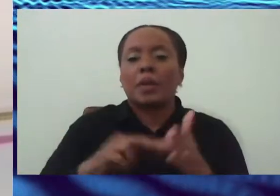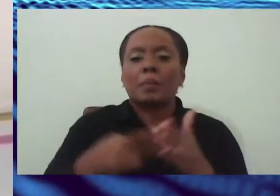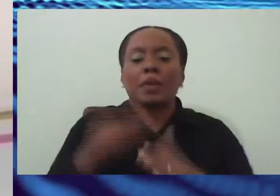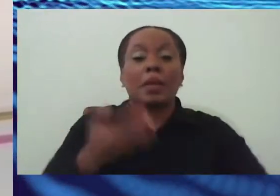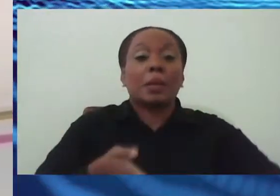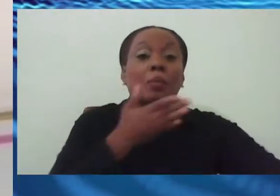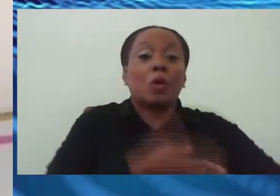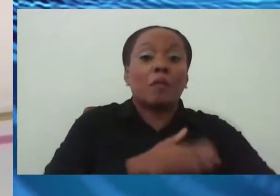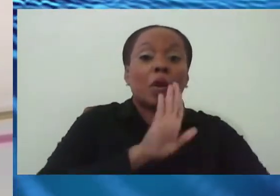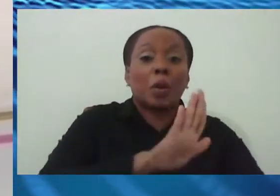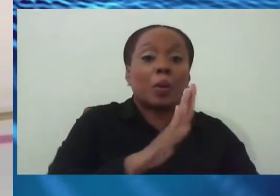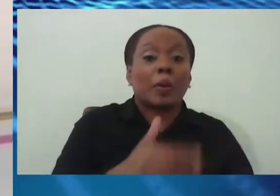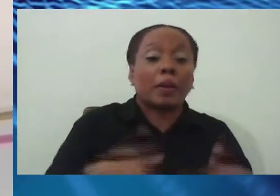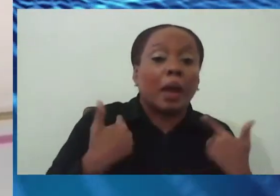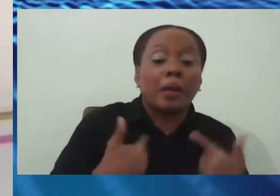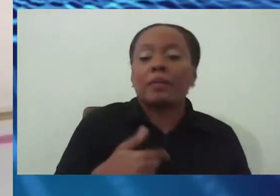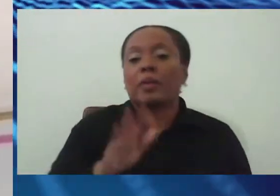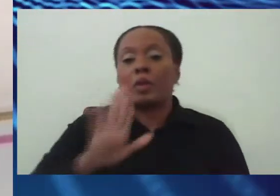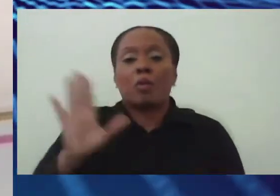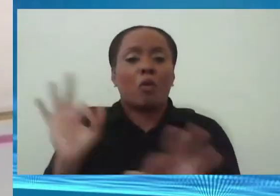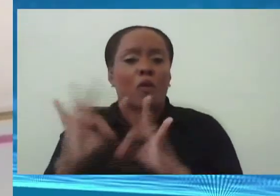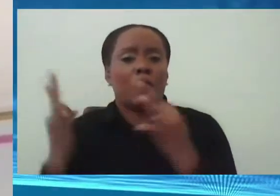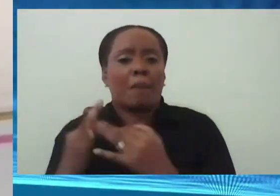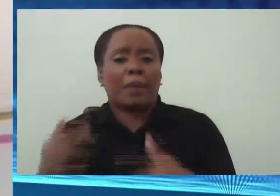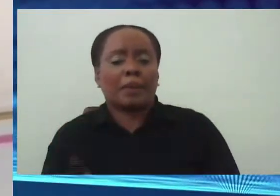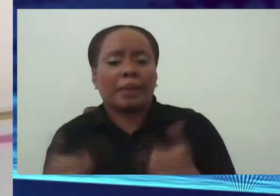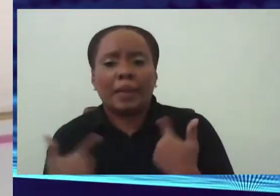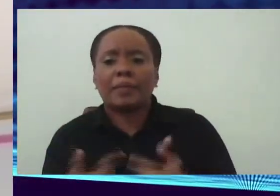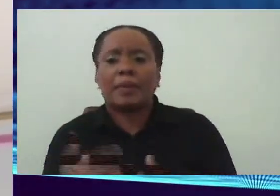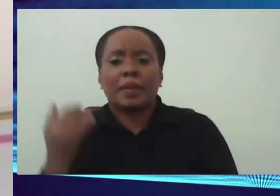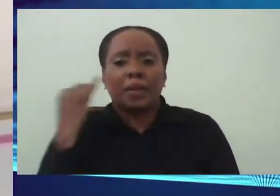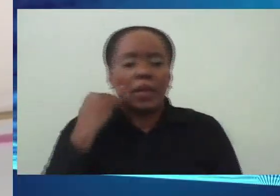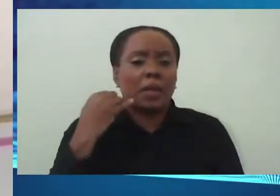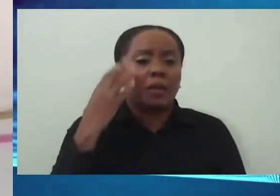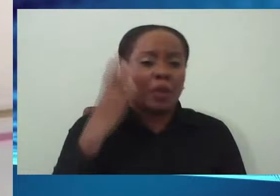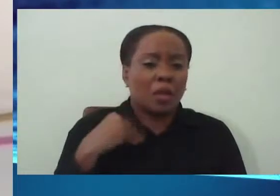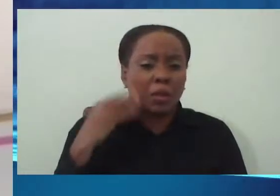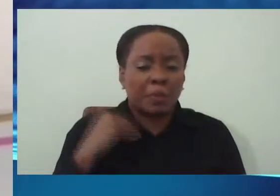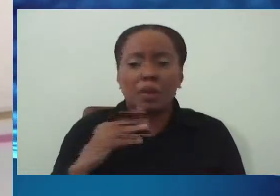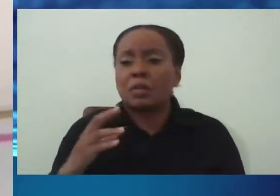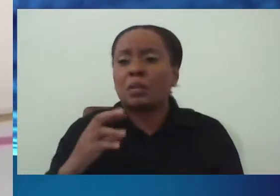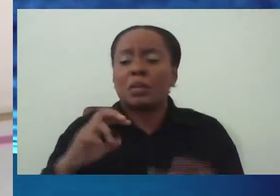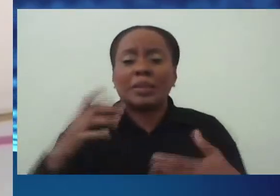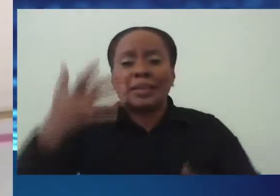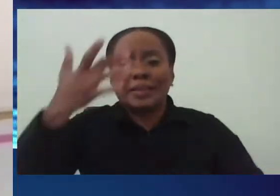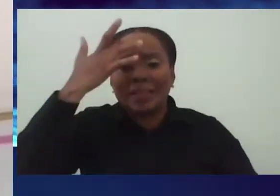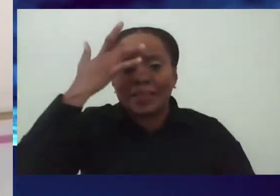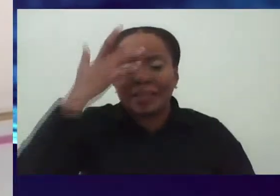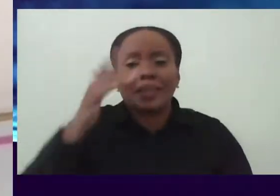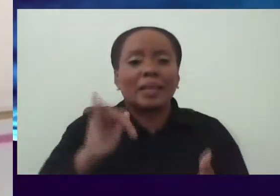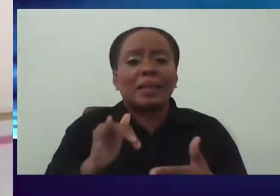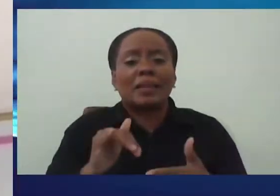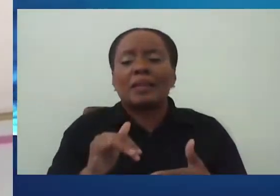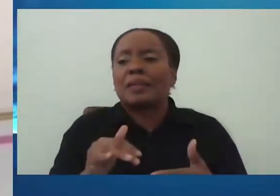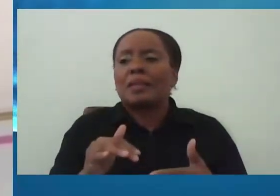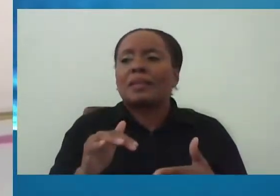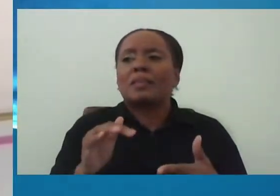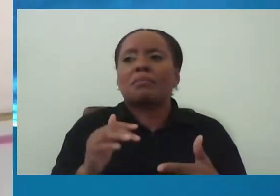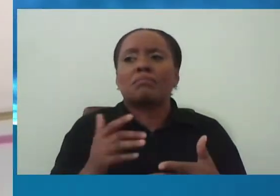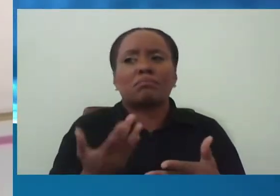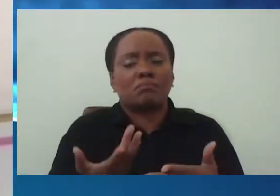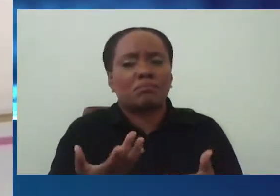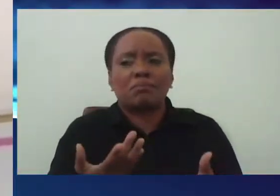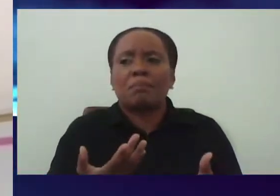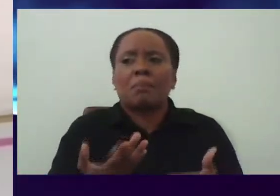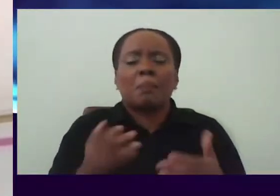So it's dual clientele who face challenges associated with life-threatening illnesses. And what we have in Barbados is that we have a dual burden